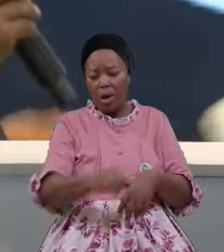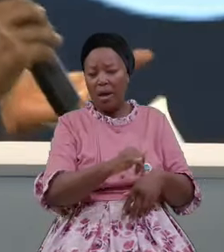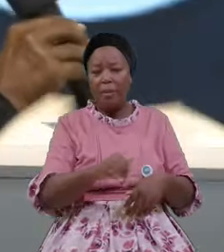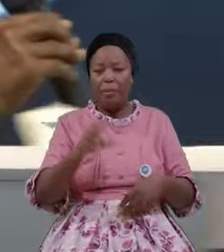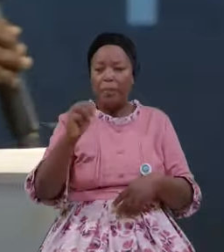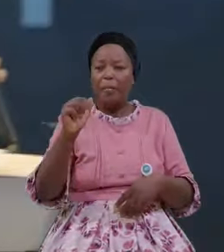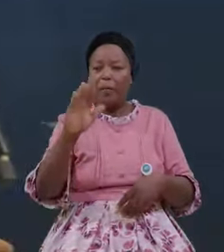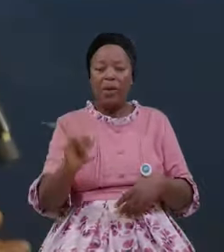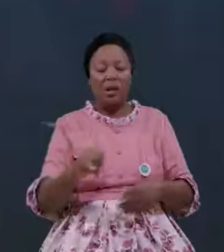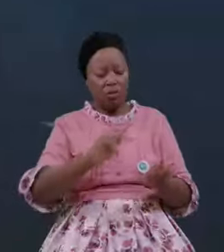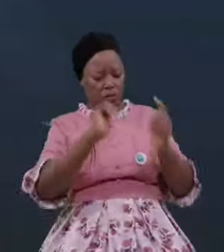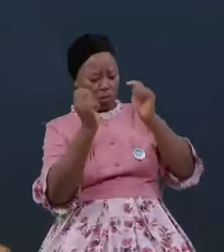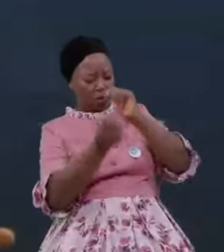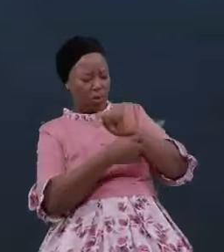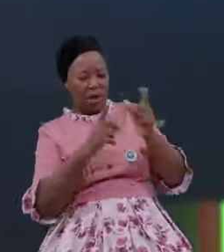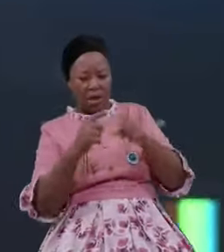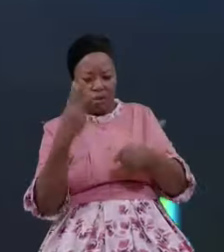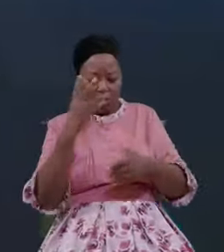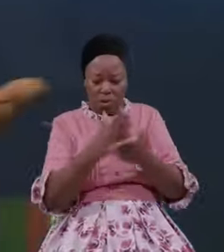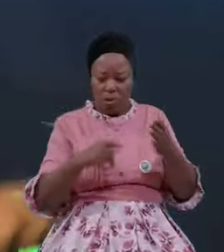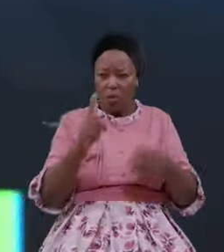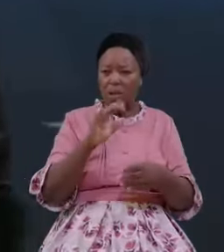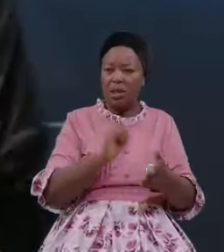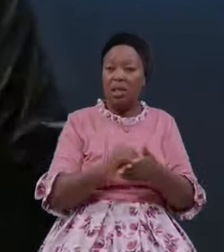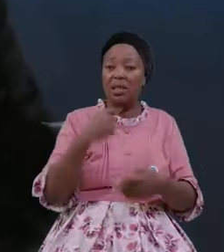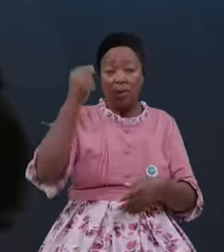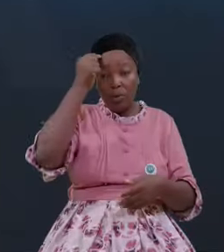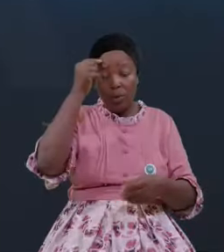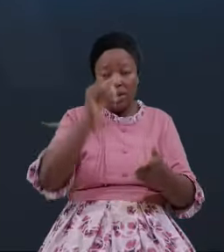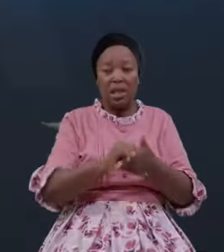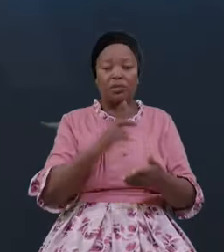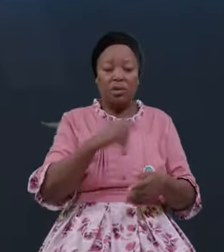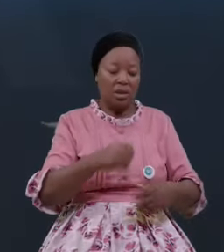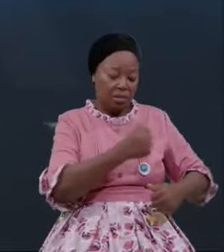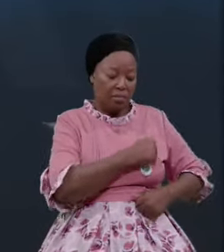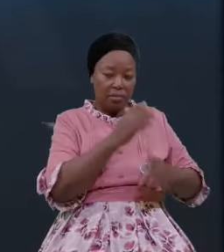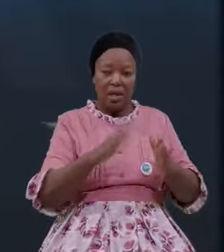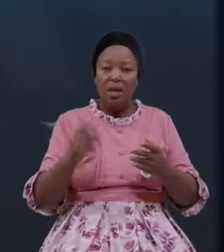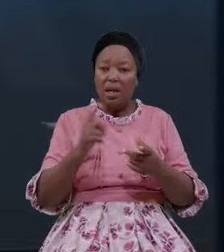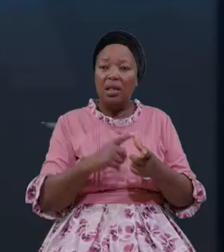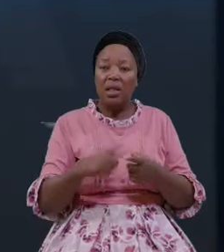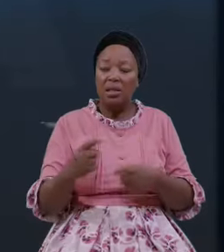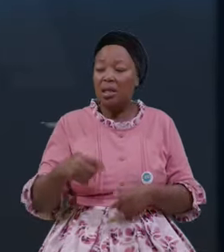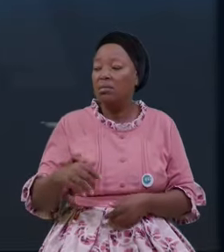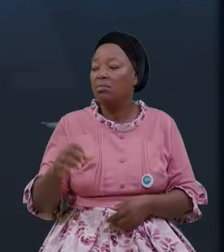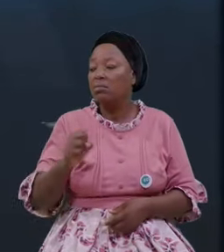saw somebody that she thought was the gardener, said, sir,